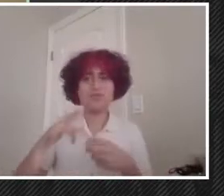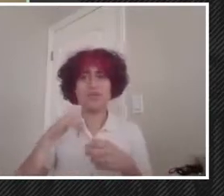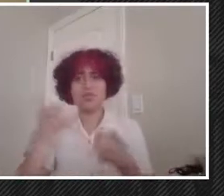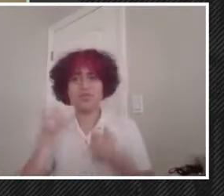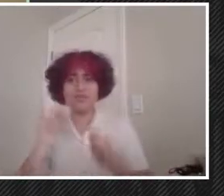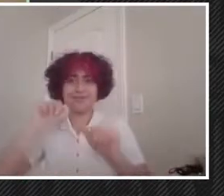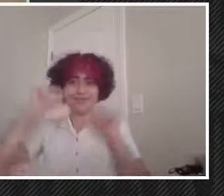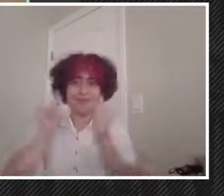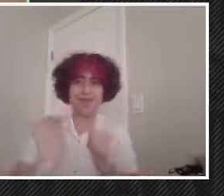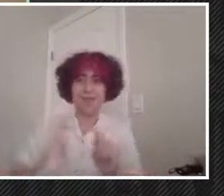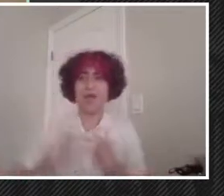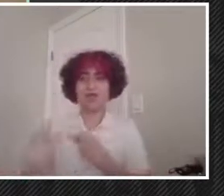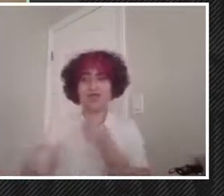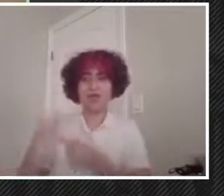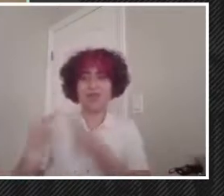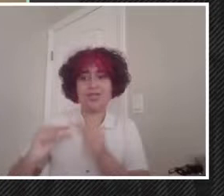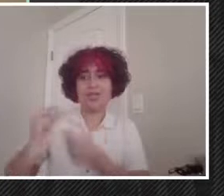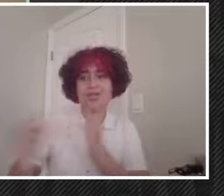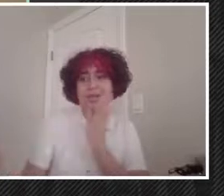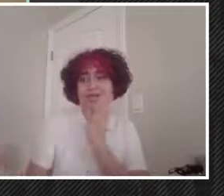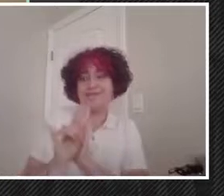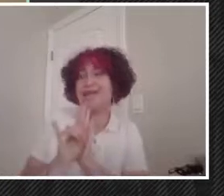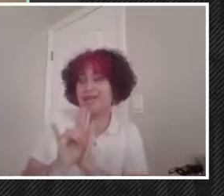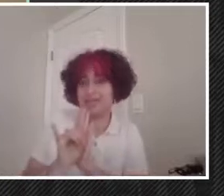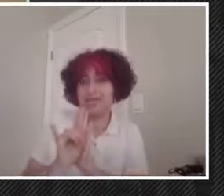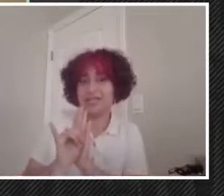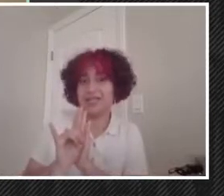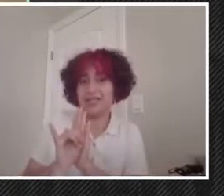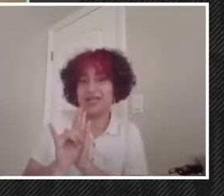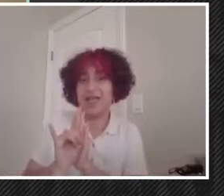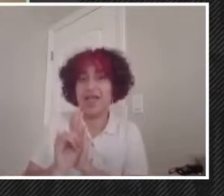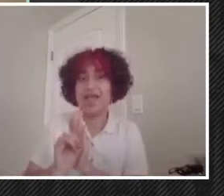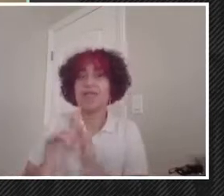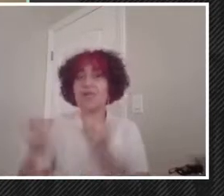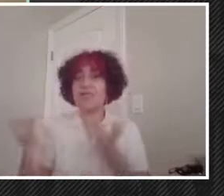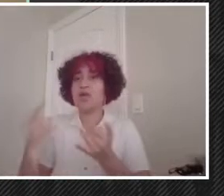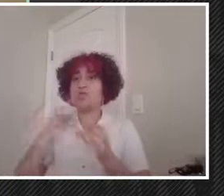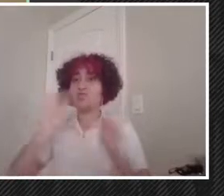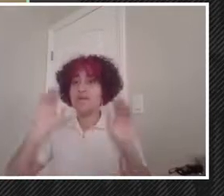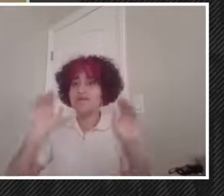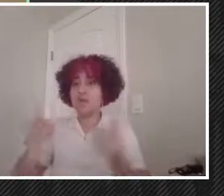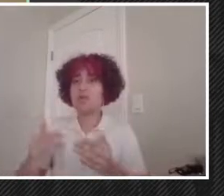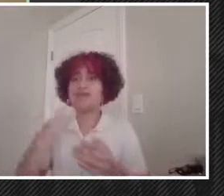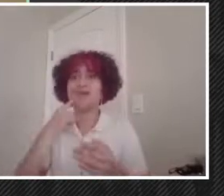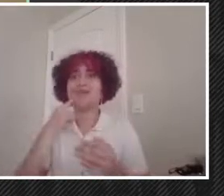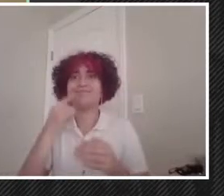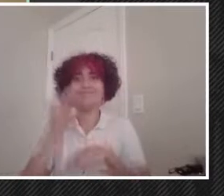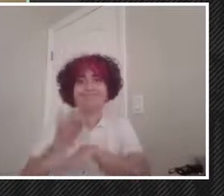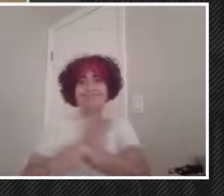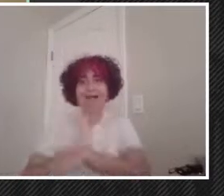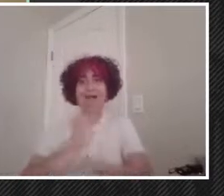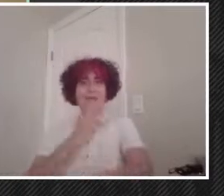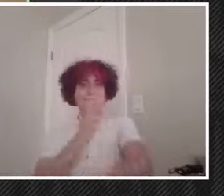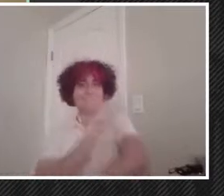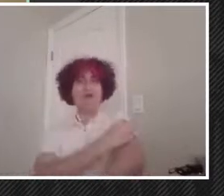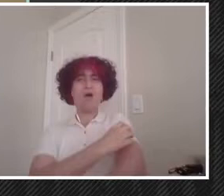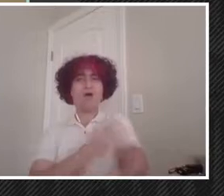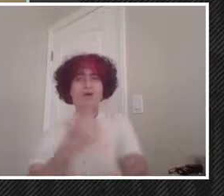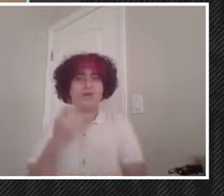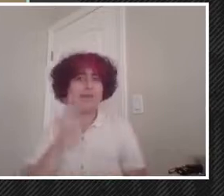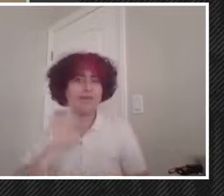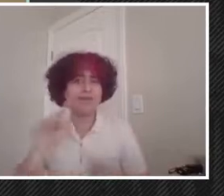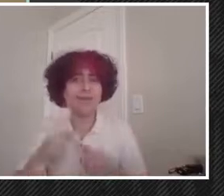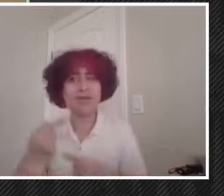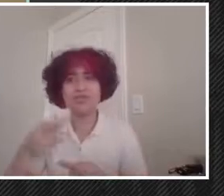generational identity. And from there, we just focused on building up our power. When we're talking about Gen Z, we're talking about folks who are 18